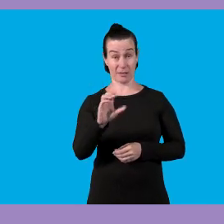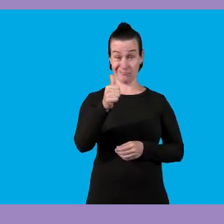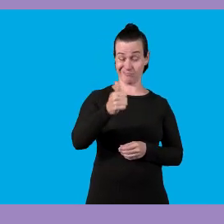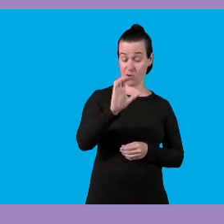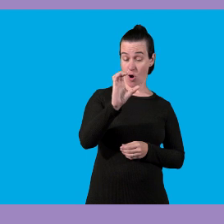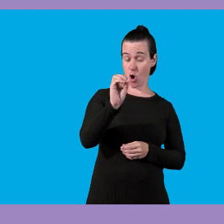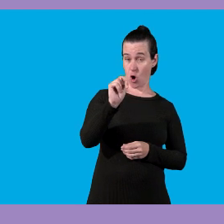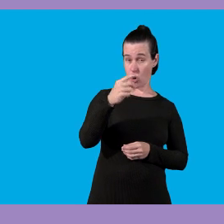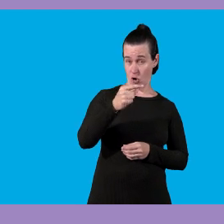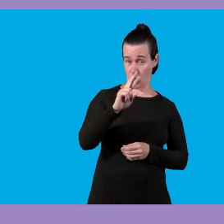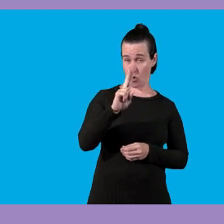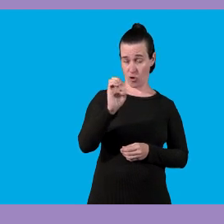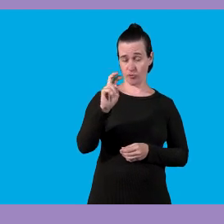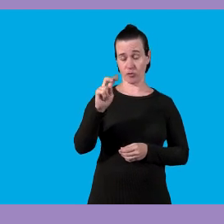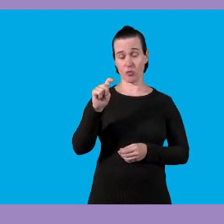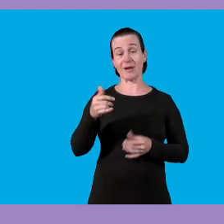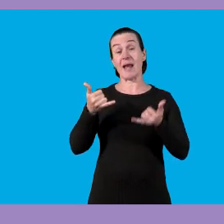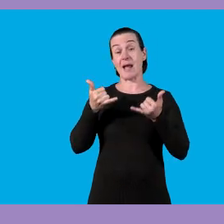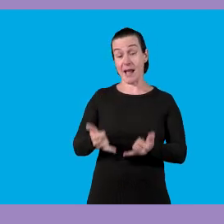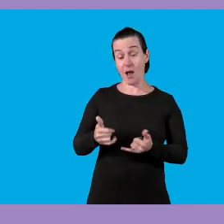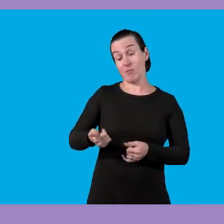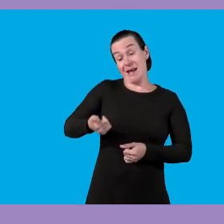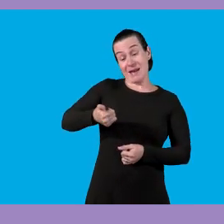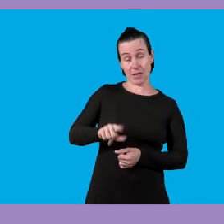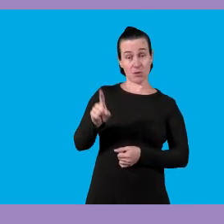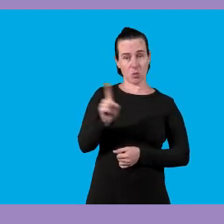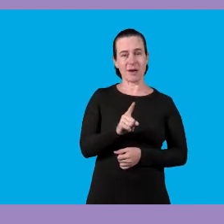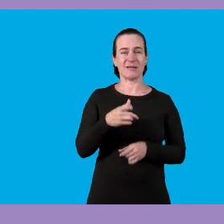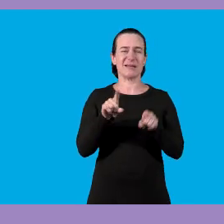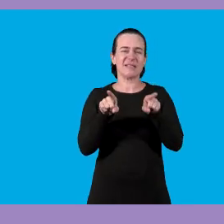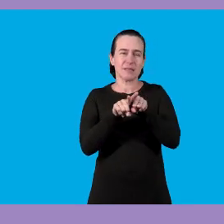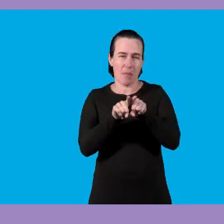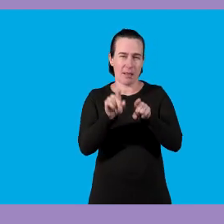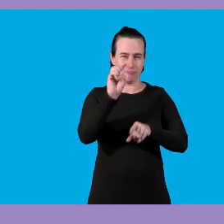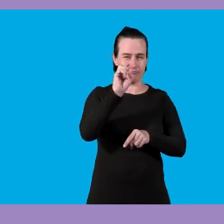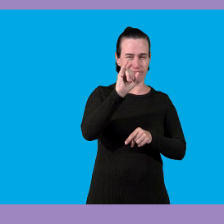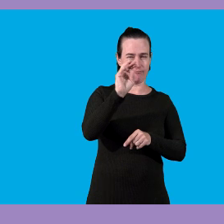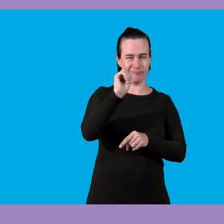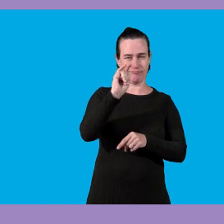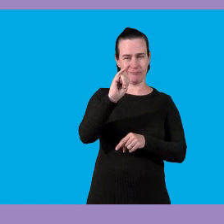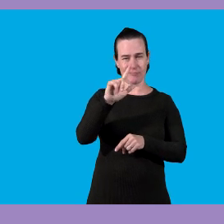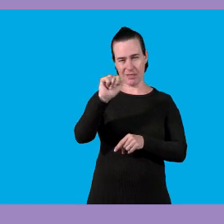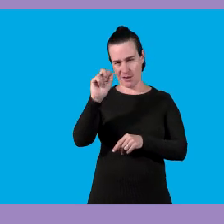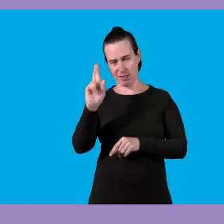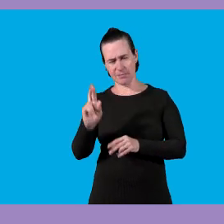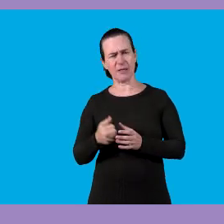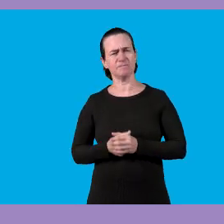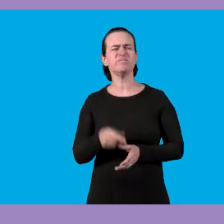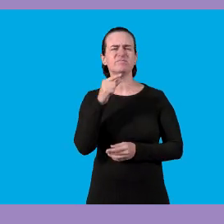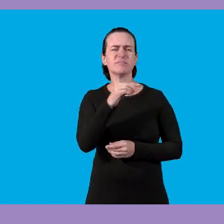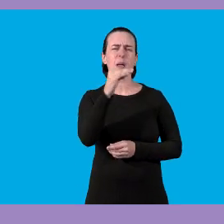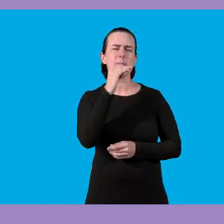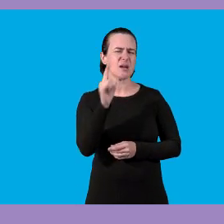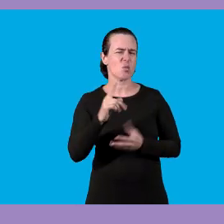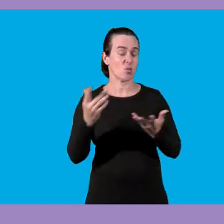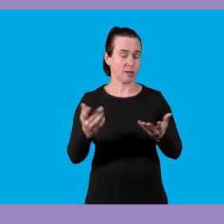to properties of similar shapes. Similar triangles have proportional corresponding sides. And let's look at the